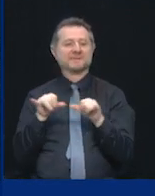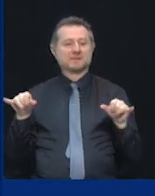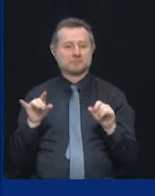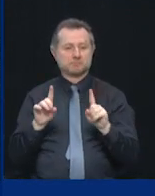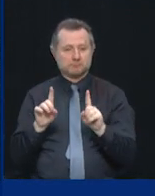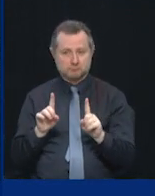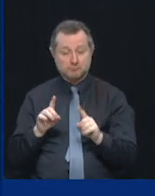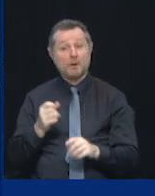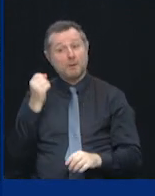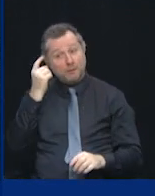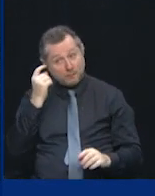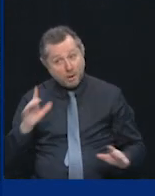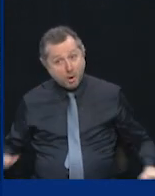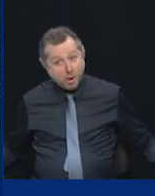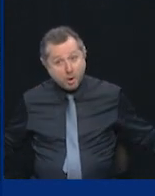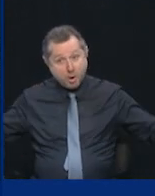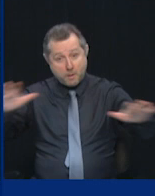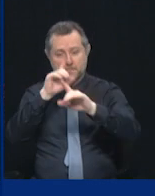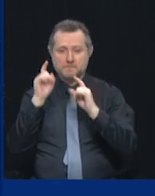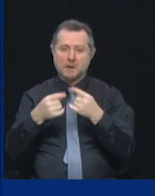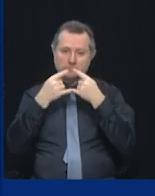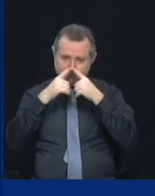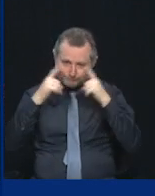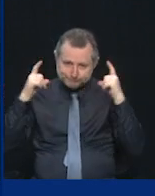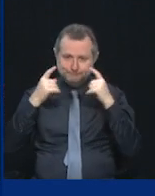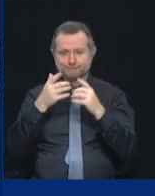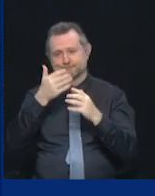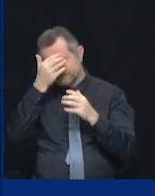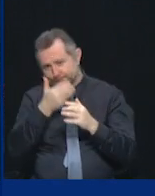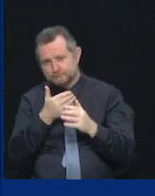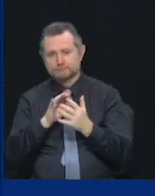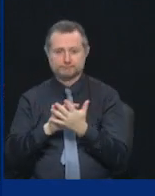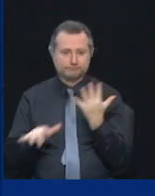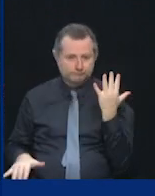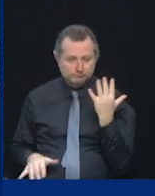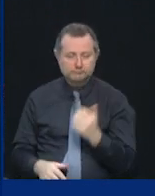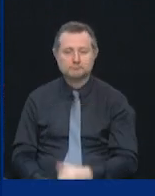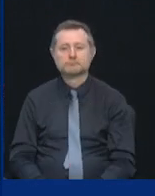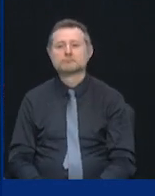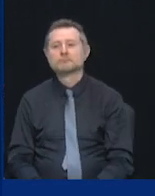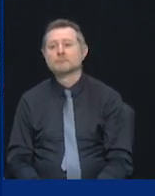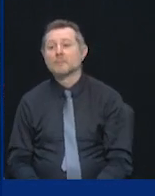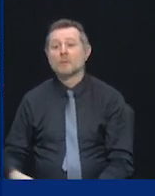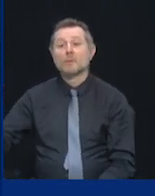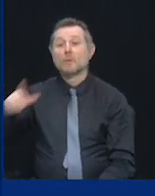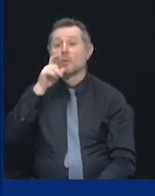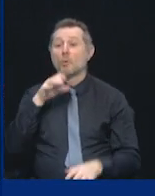Everybody wears a mask. My point to business owners,